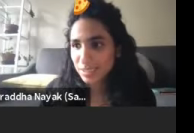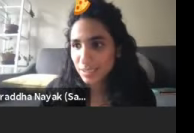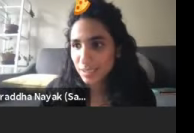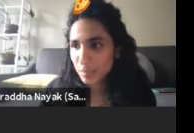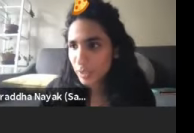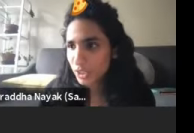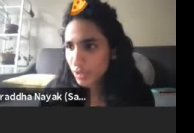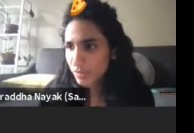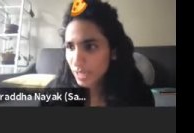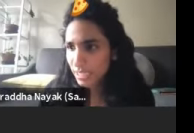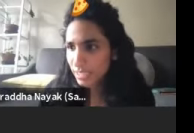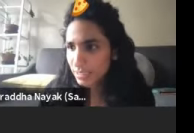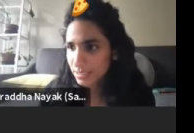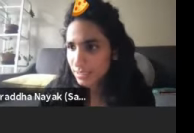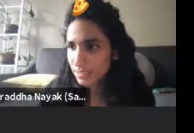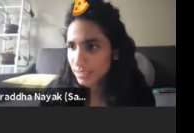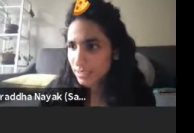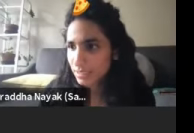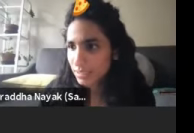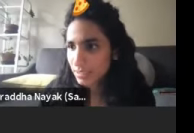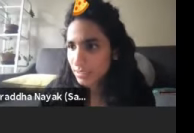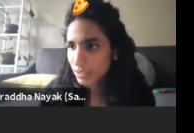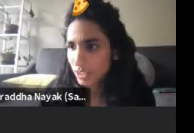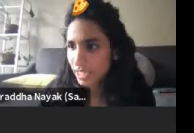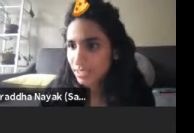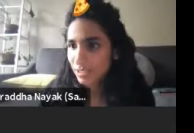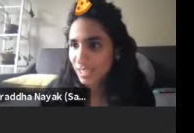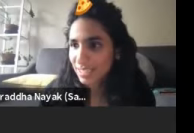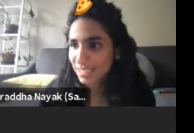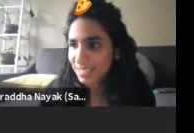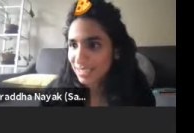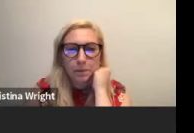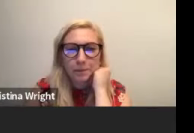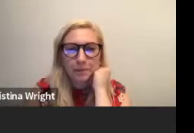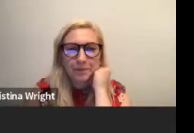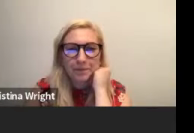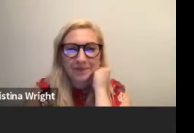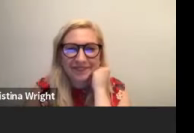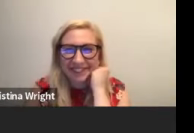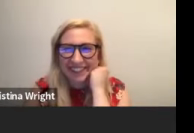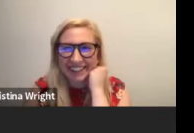gets pinched off, I guess. Not yet, okay.